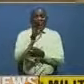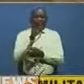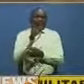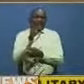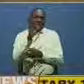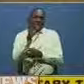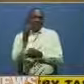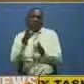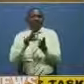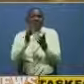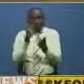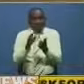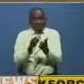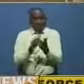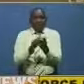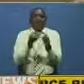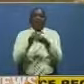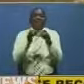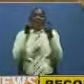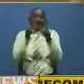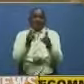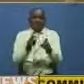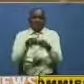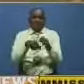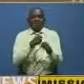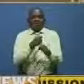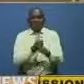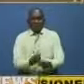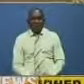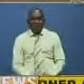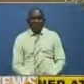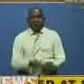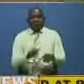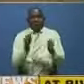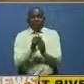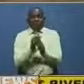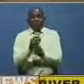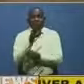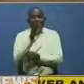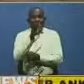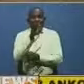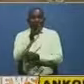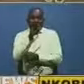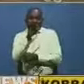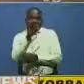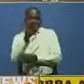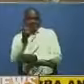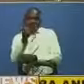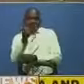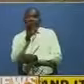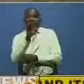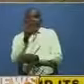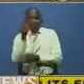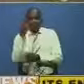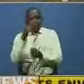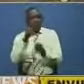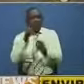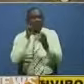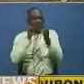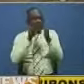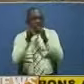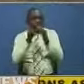897 students are taking part in this year's exams, with 97 scheduled for the visual